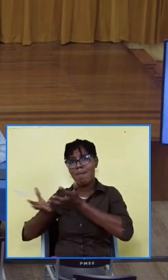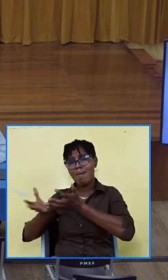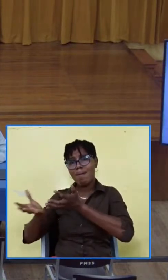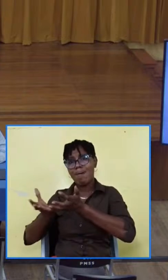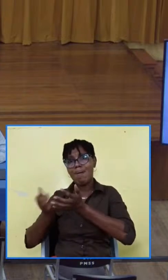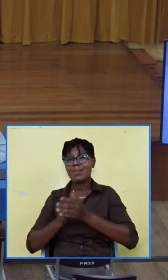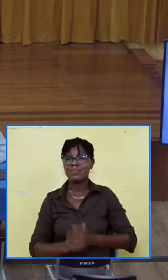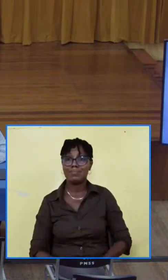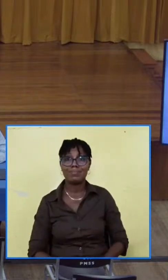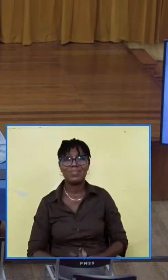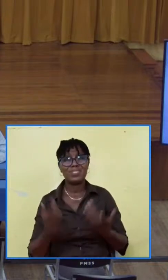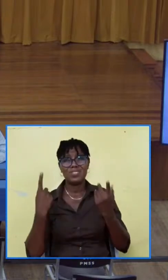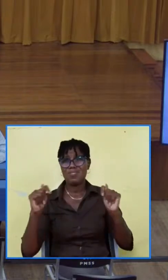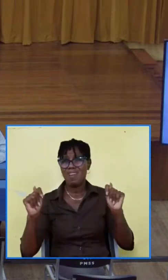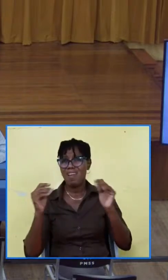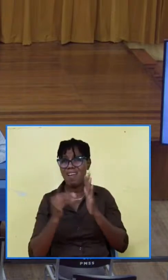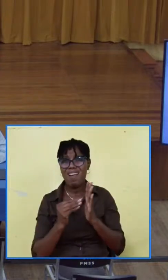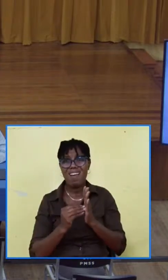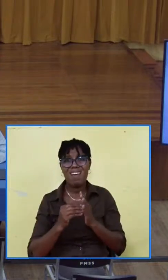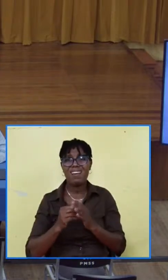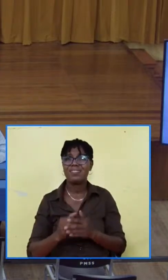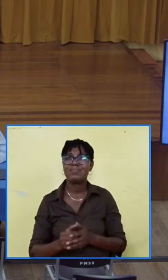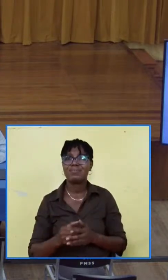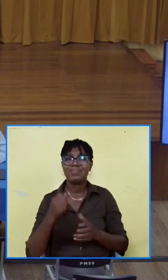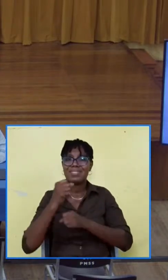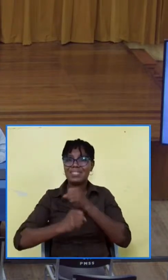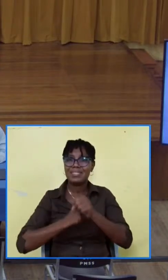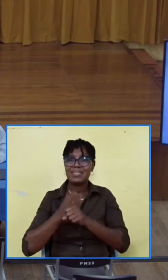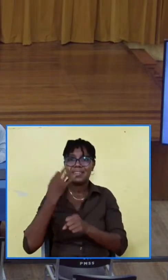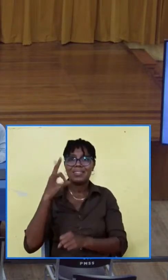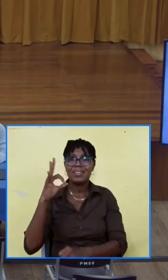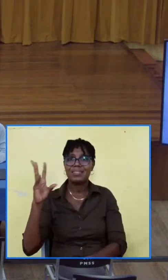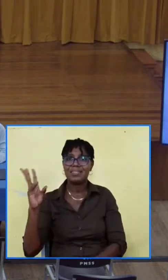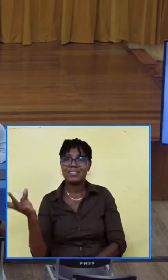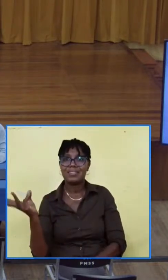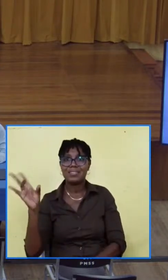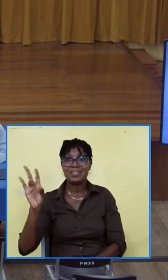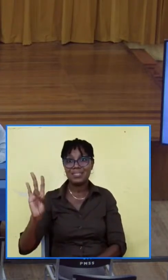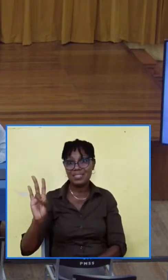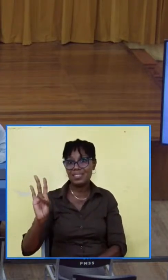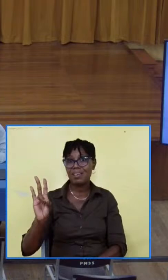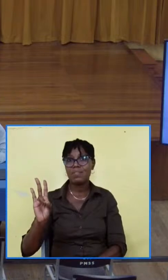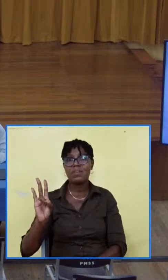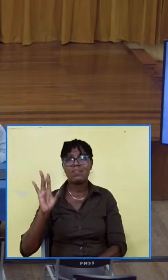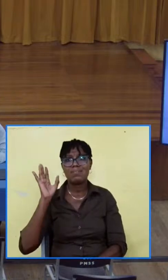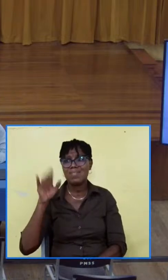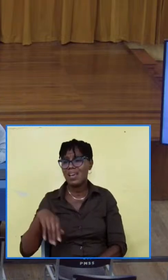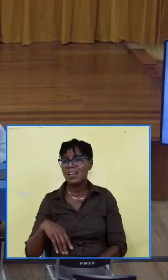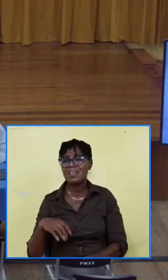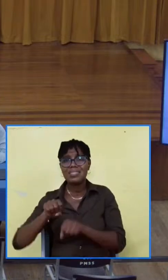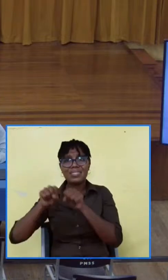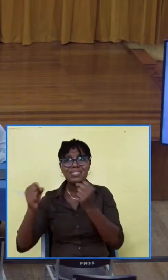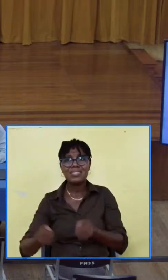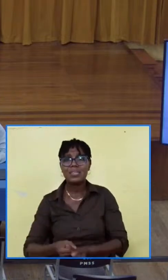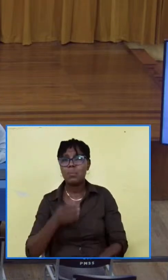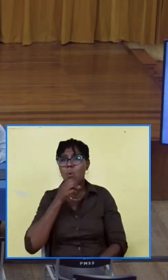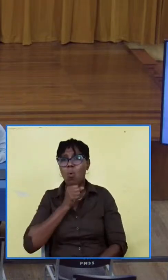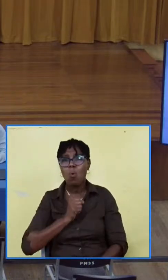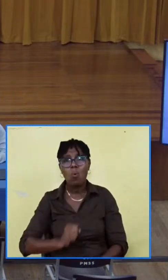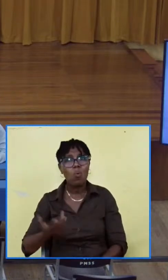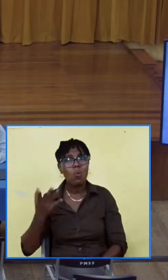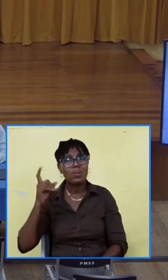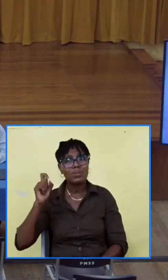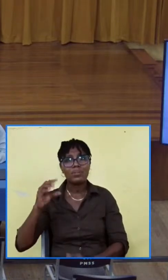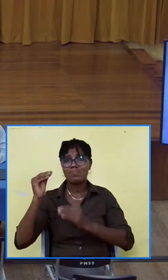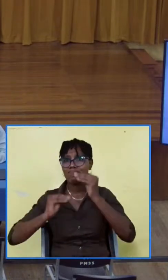this 1967 model we got is obsolete, and we know that we have to do a lot of things to fix it. There were a few comments